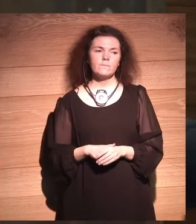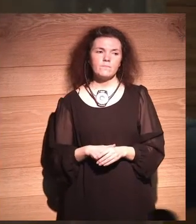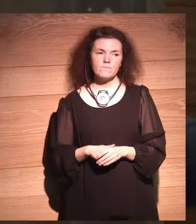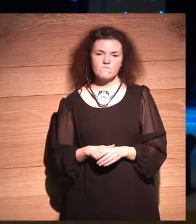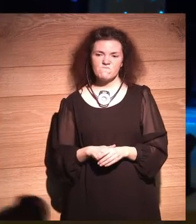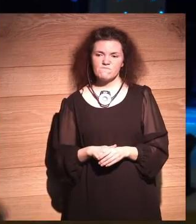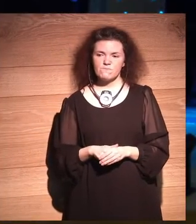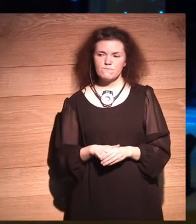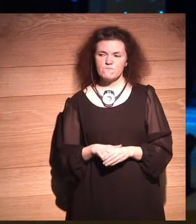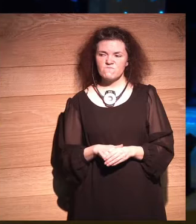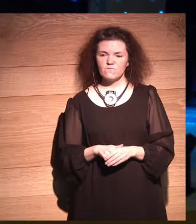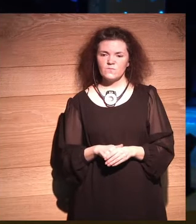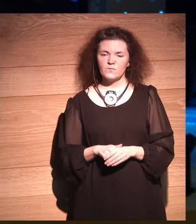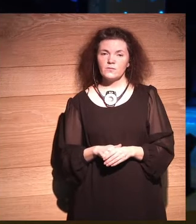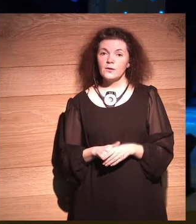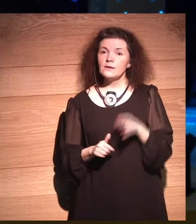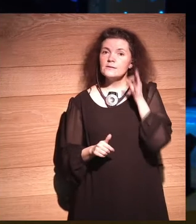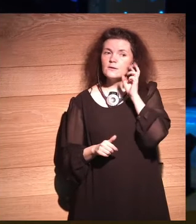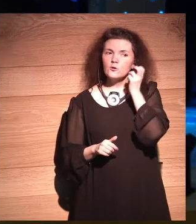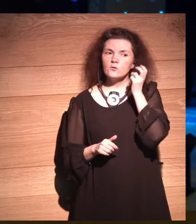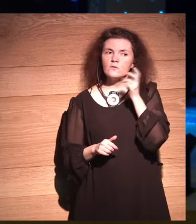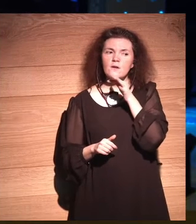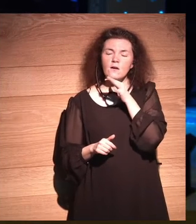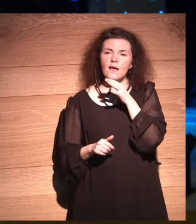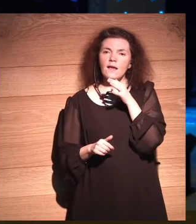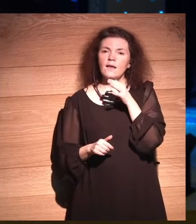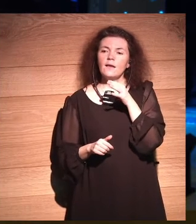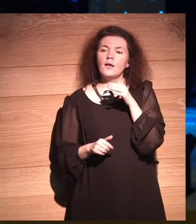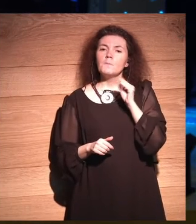better? Don't you think so?